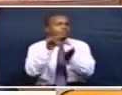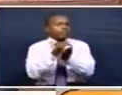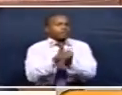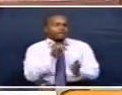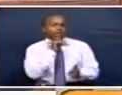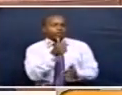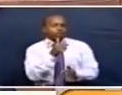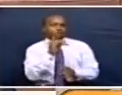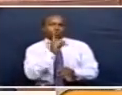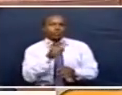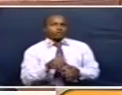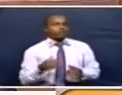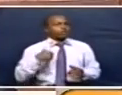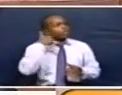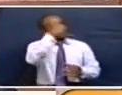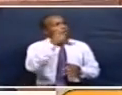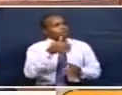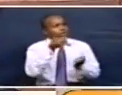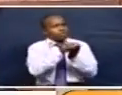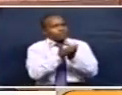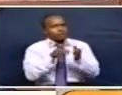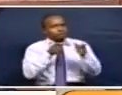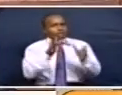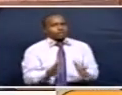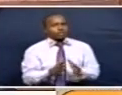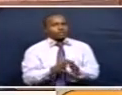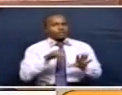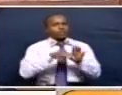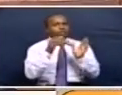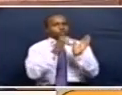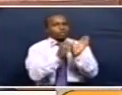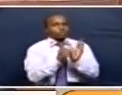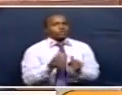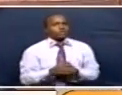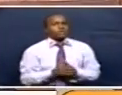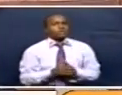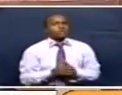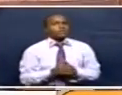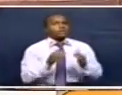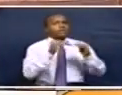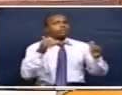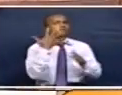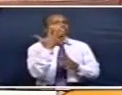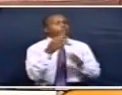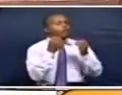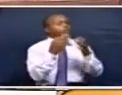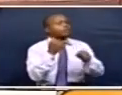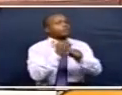sure. So I called the bank manager at, you know, in Machakos. Mm-hmm. I said, the level 5, how much money do they